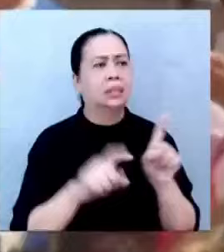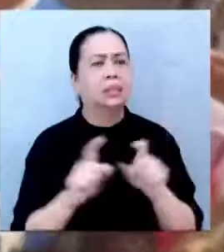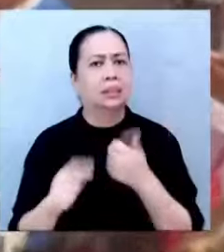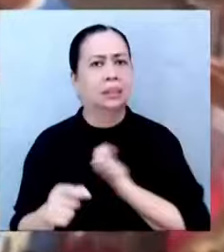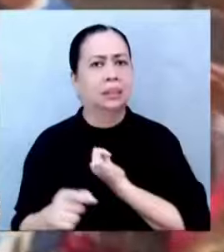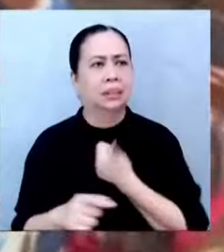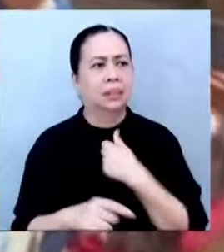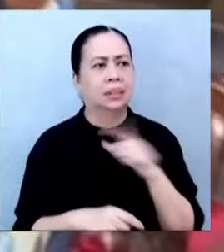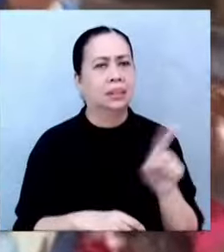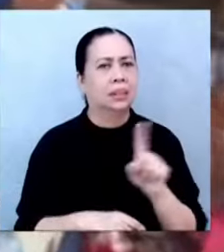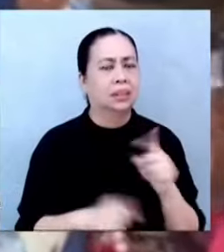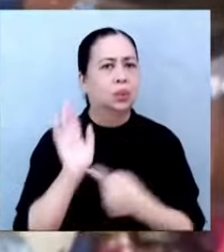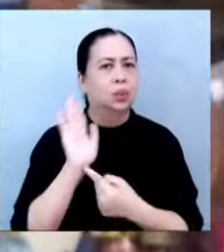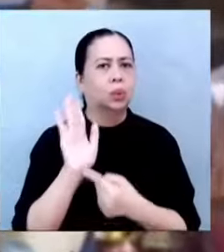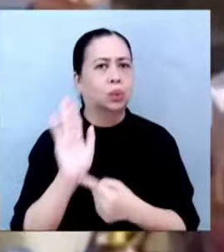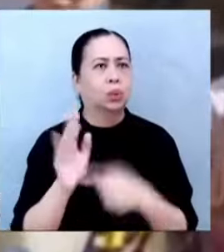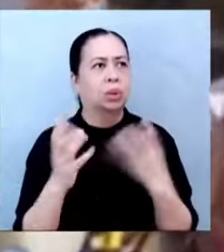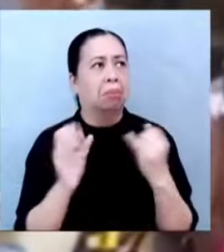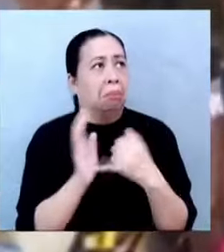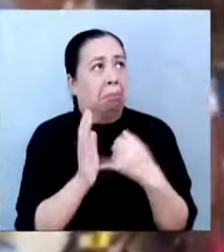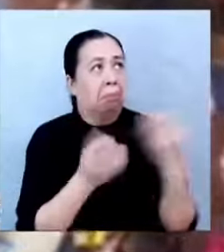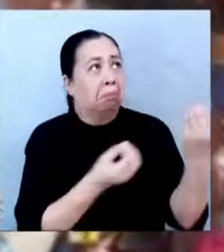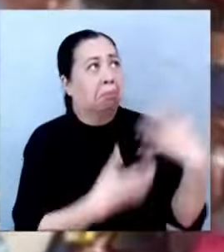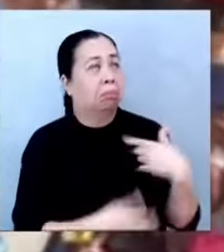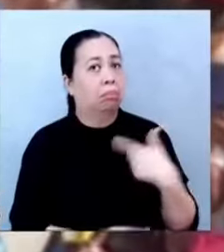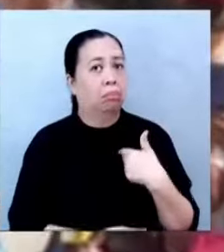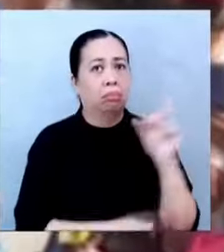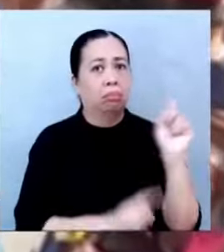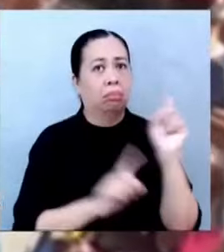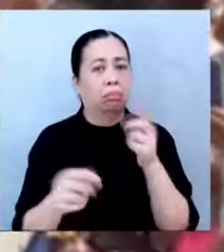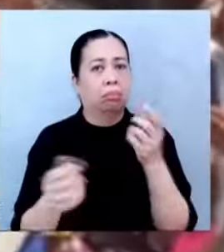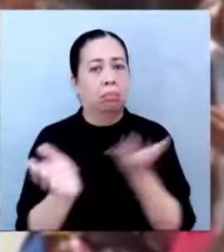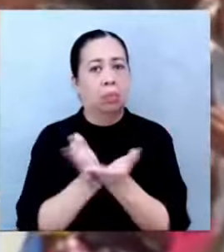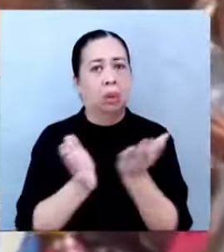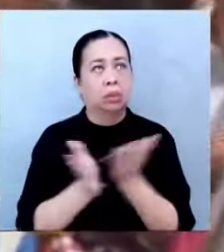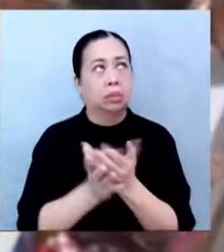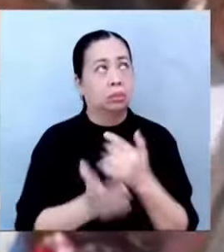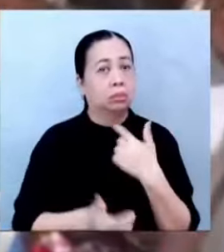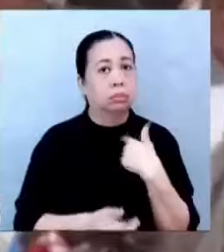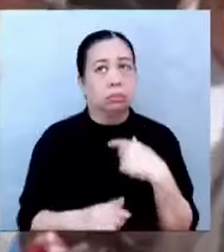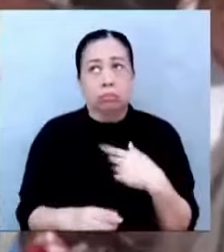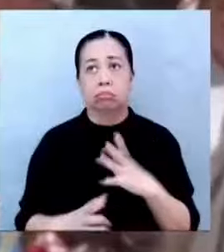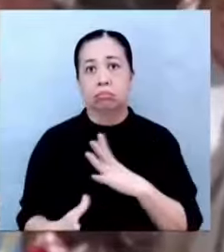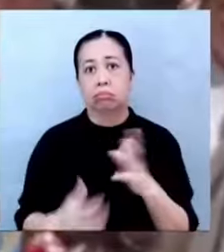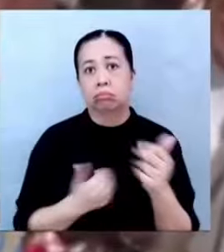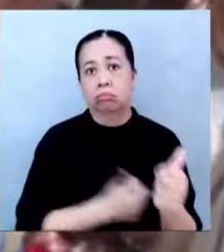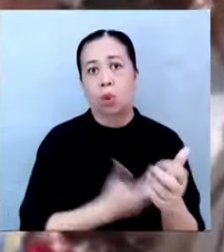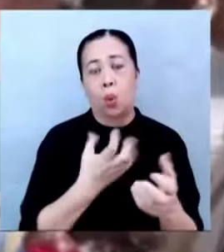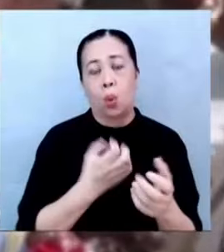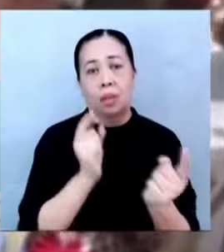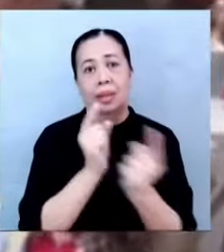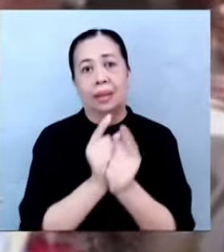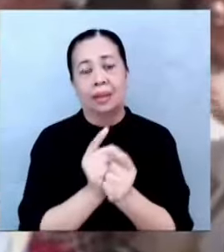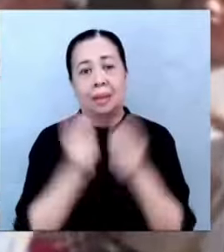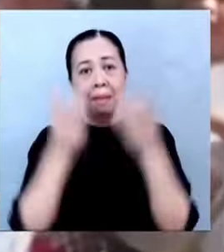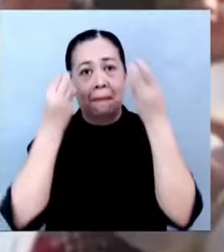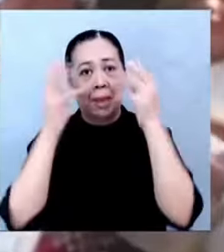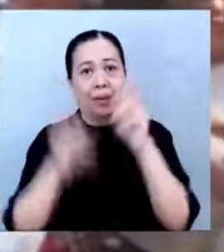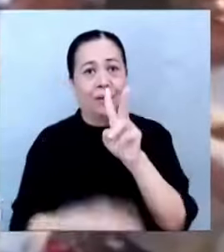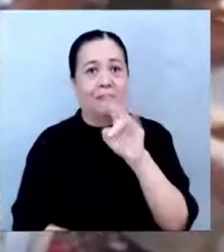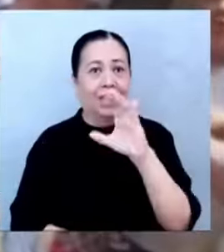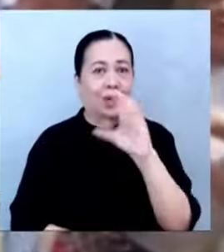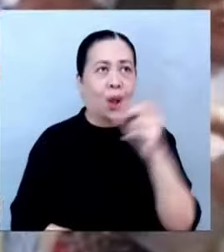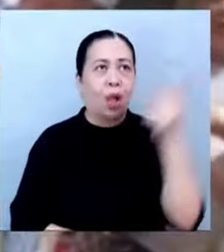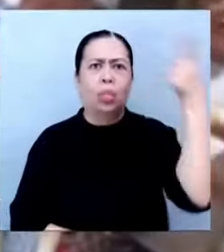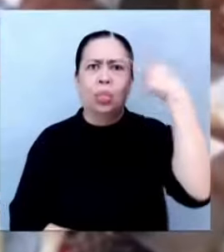One protester said that they were just told that they were going to Pasig City and she just came along because she wanted to meet Mayor Vico Soto. She thought that